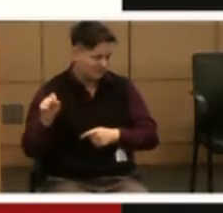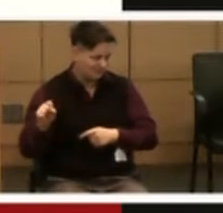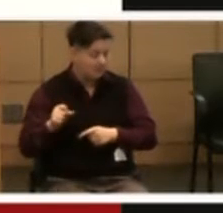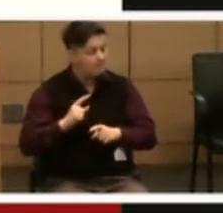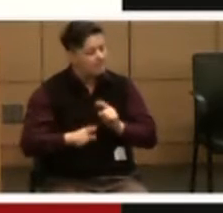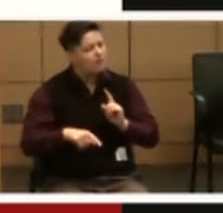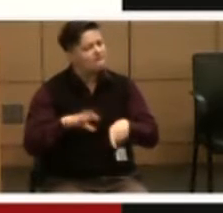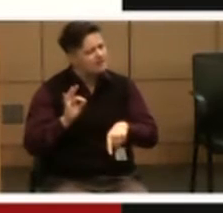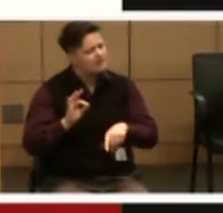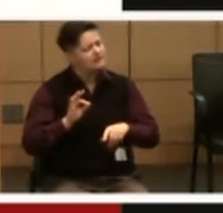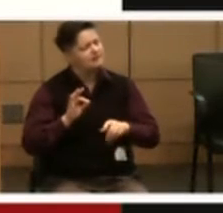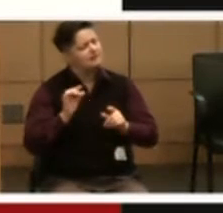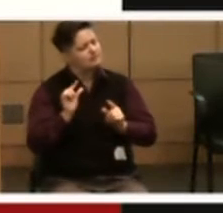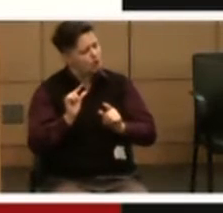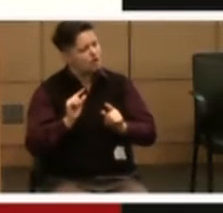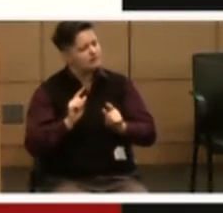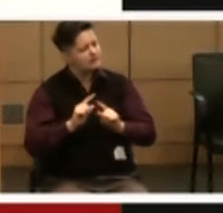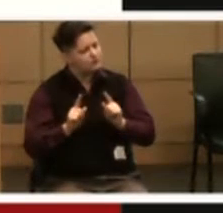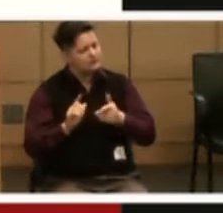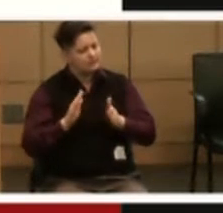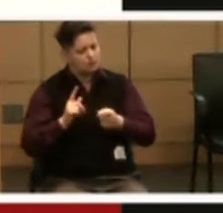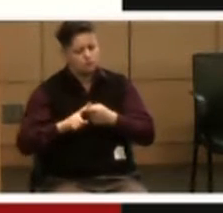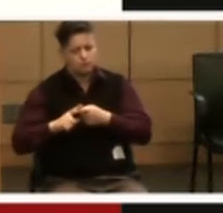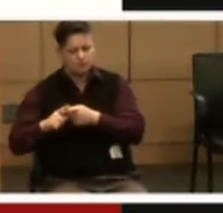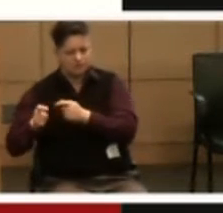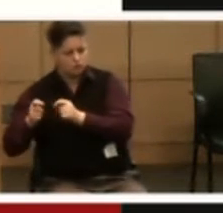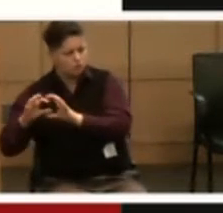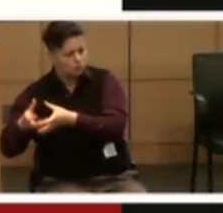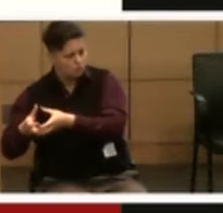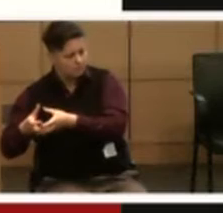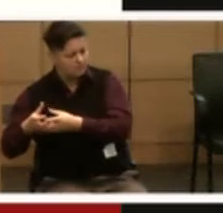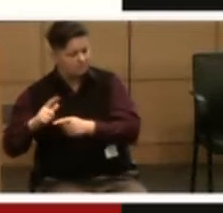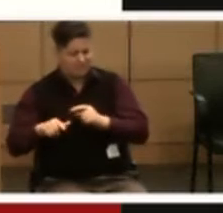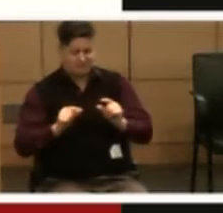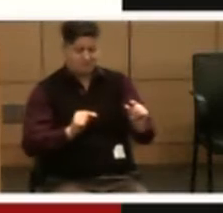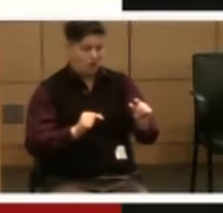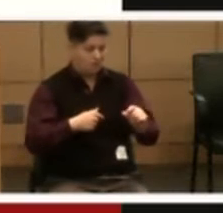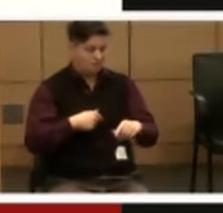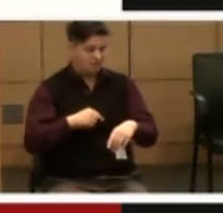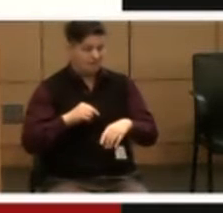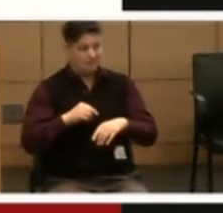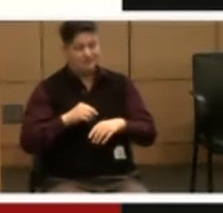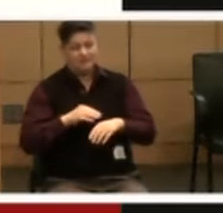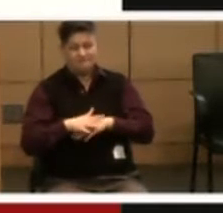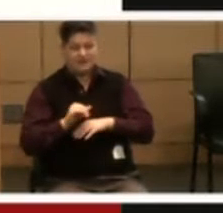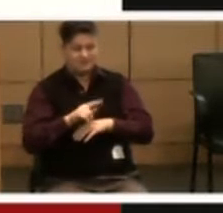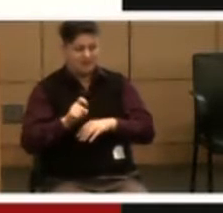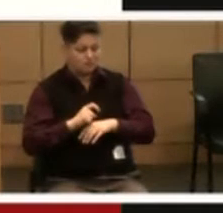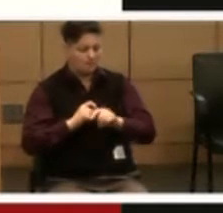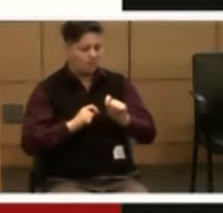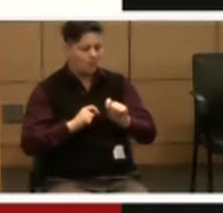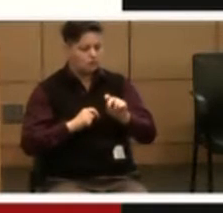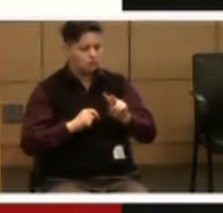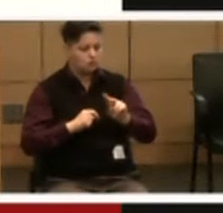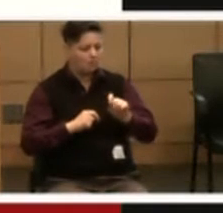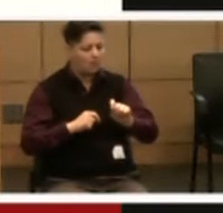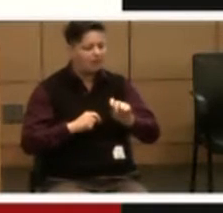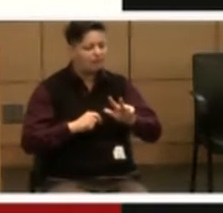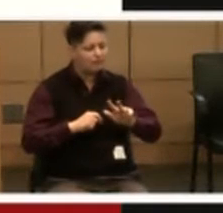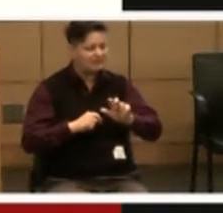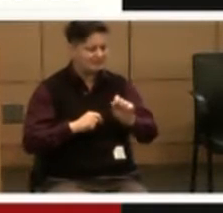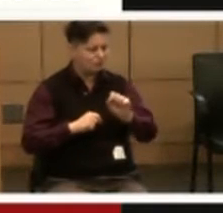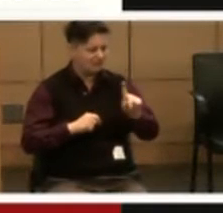compared to controls, but it's small. The effect size is 0.2 to 0.3 standard deviations. It is small.